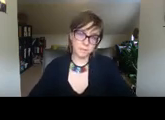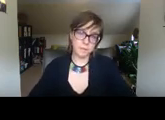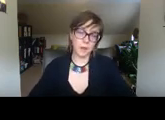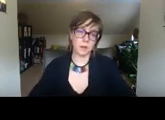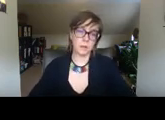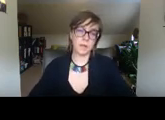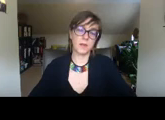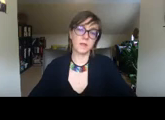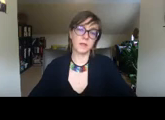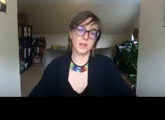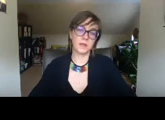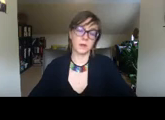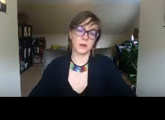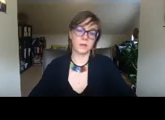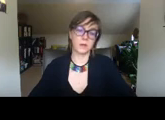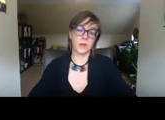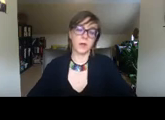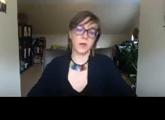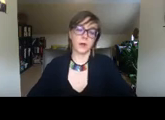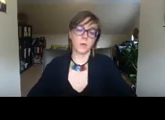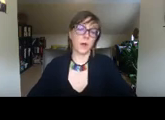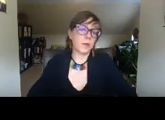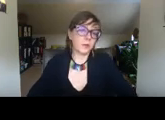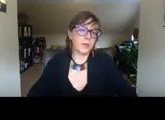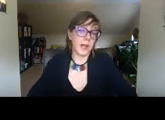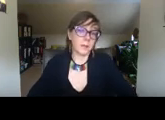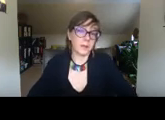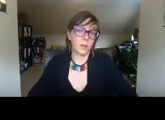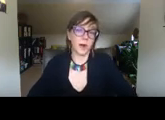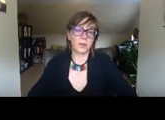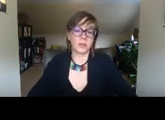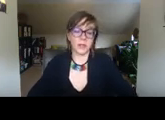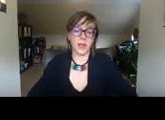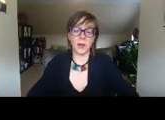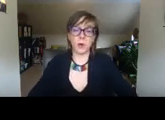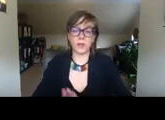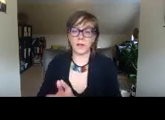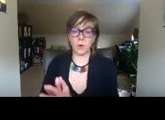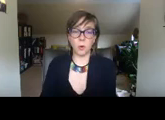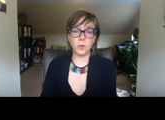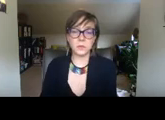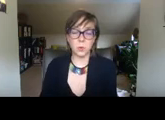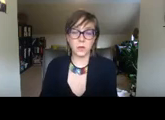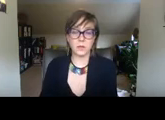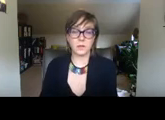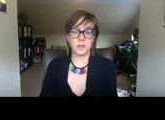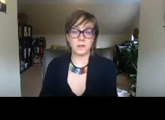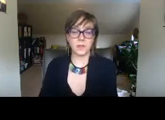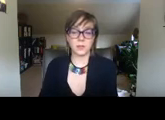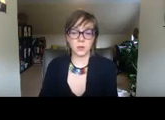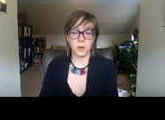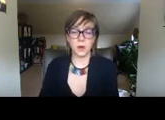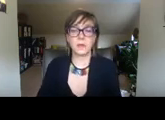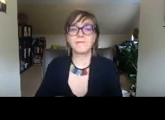pivot in the sense of we're able to adapt. We're able to say, I've always worked as a